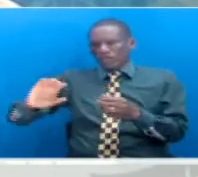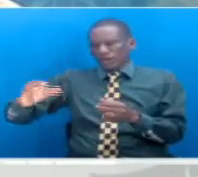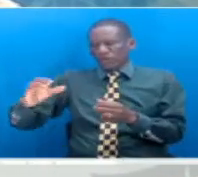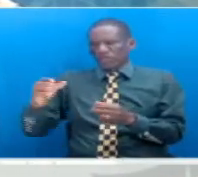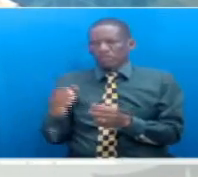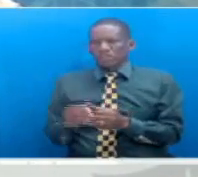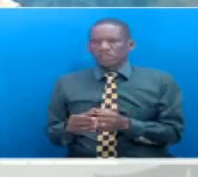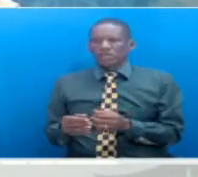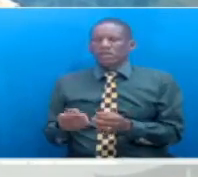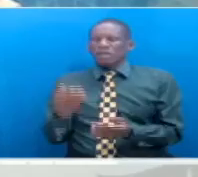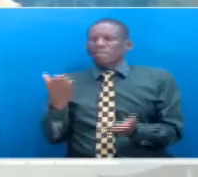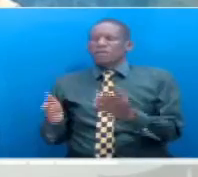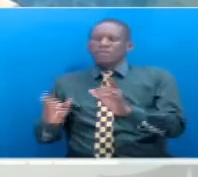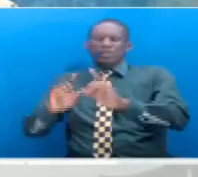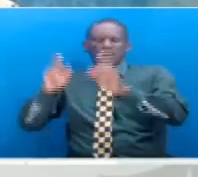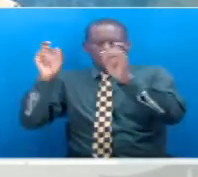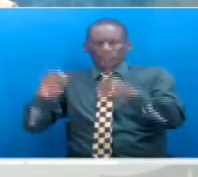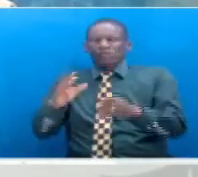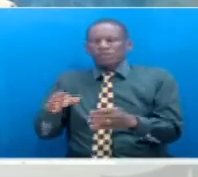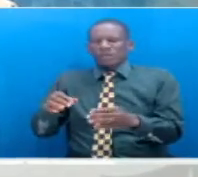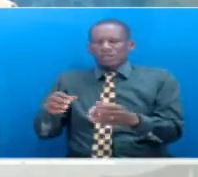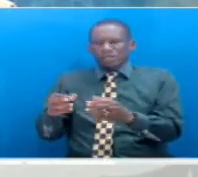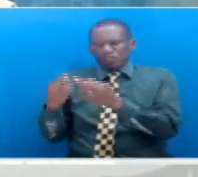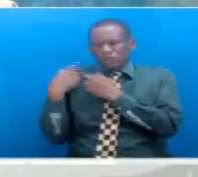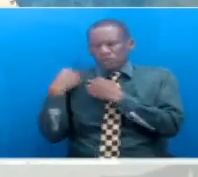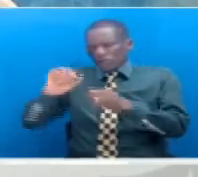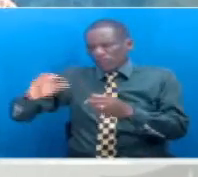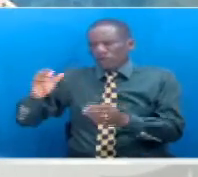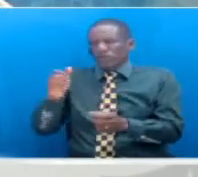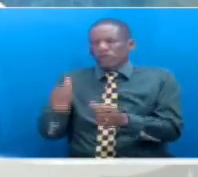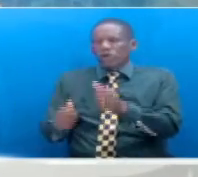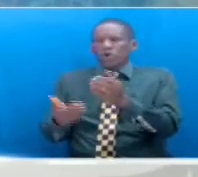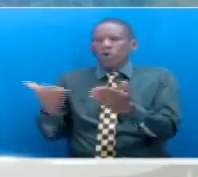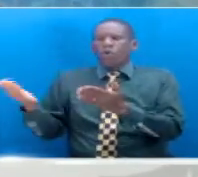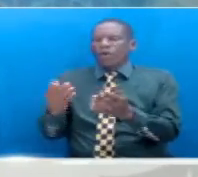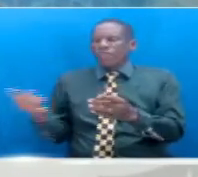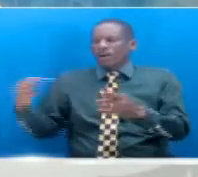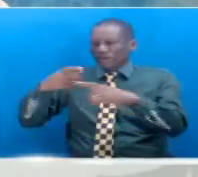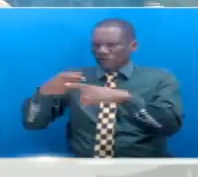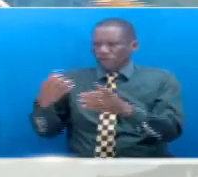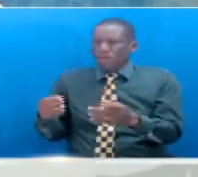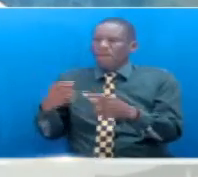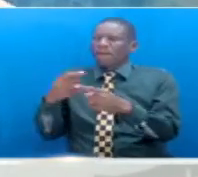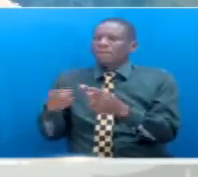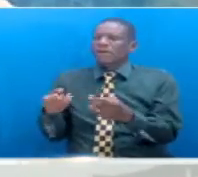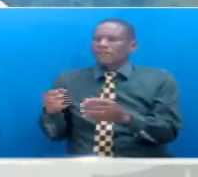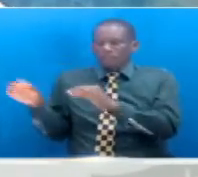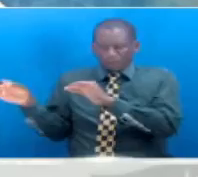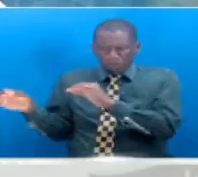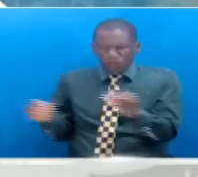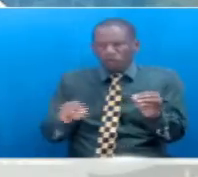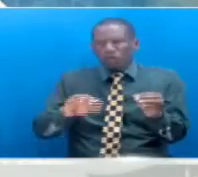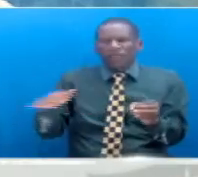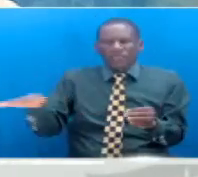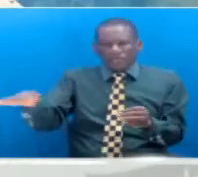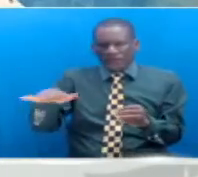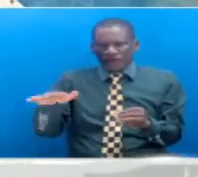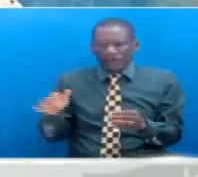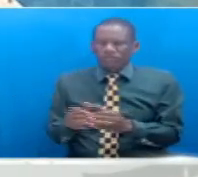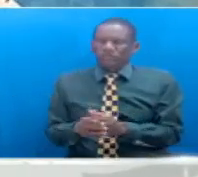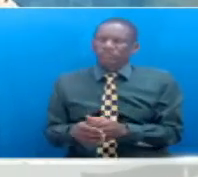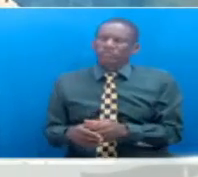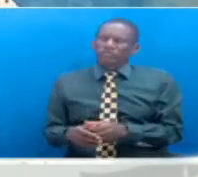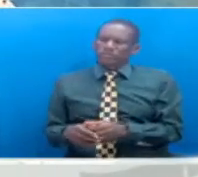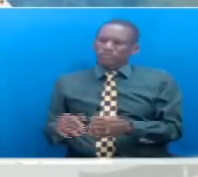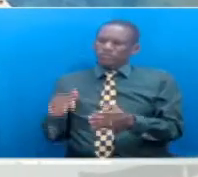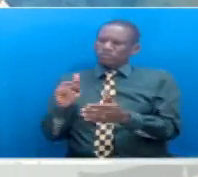counties. They may not necessarily take charge of counties where they come from, but they are moved to other places.